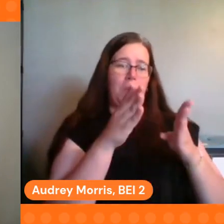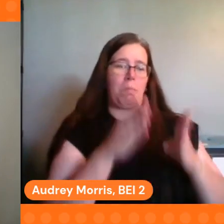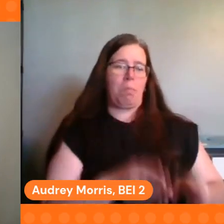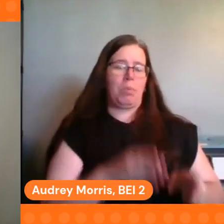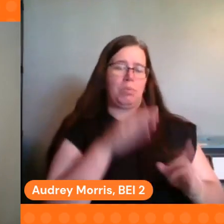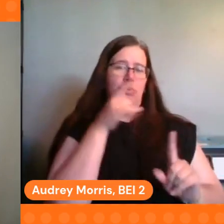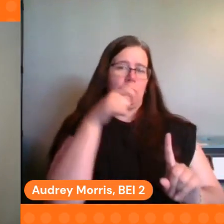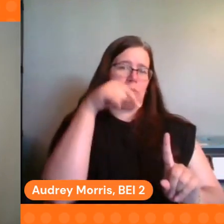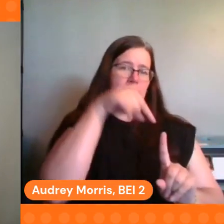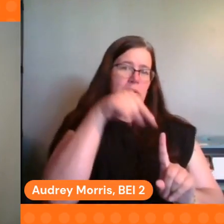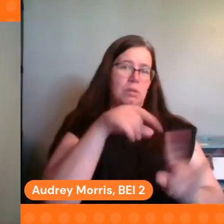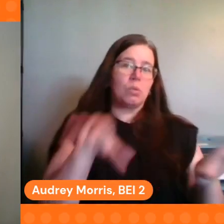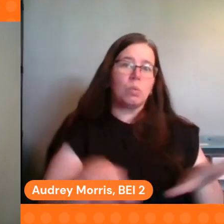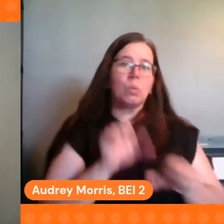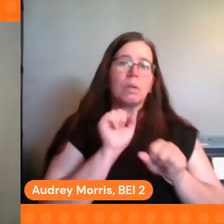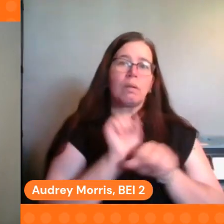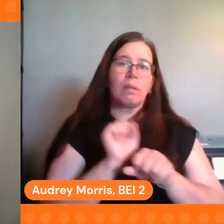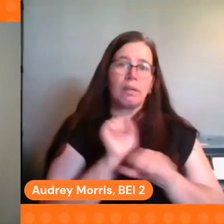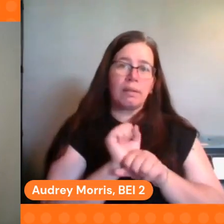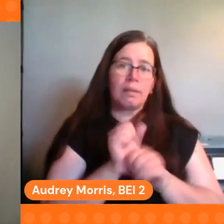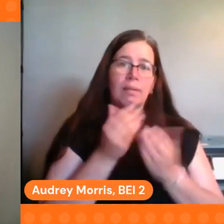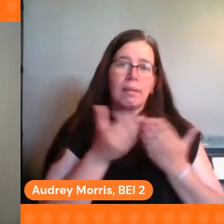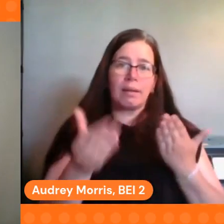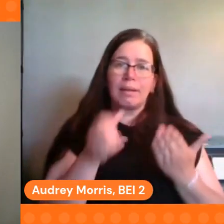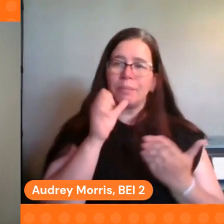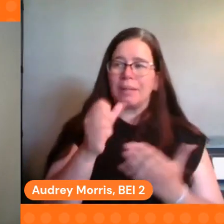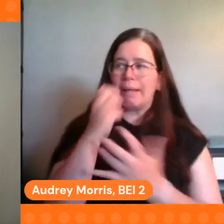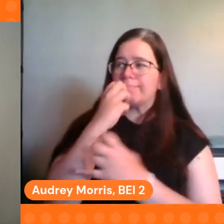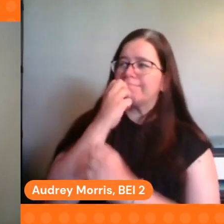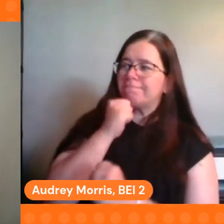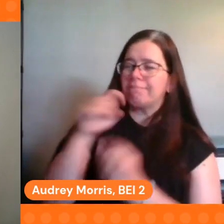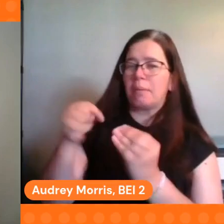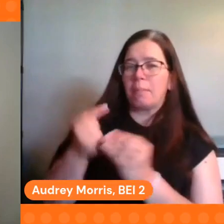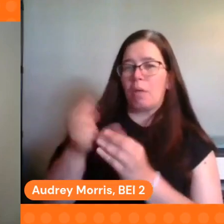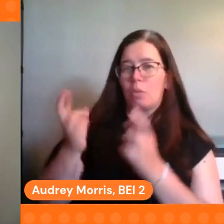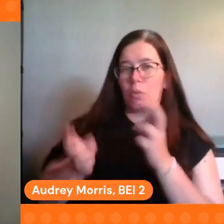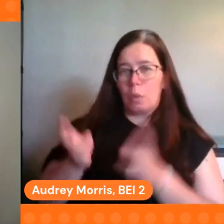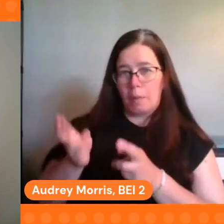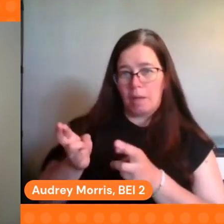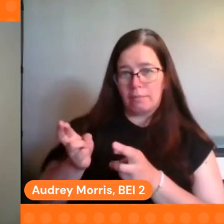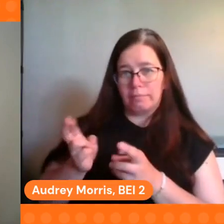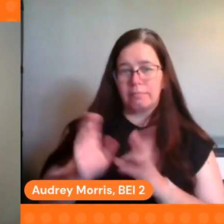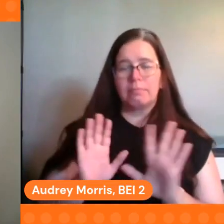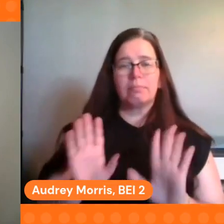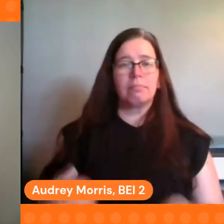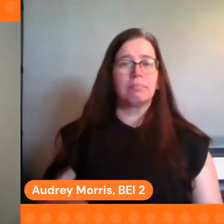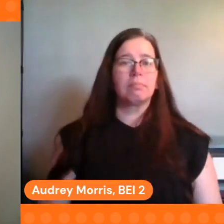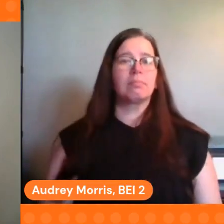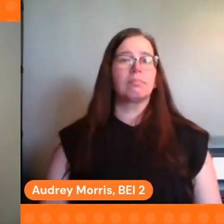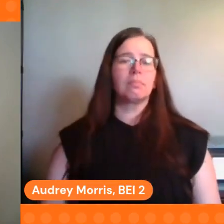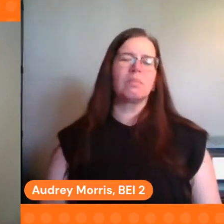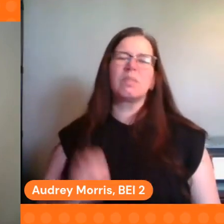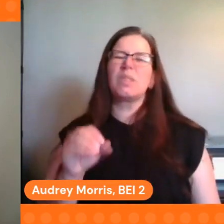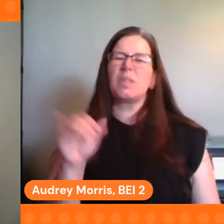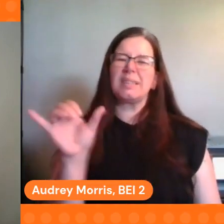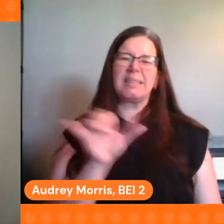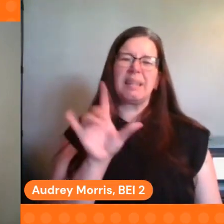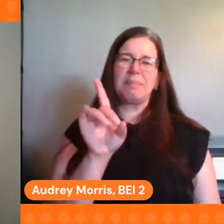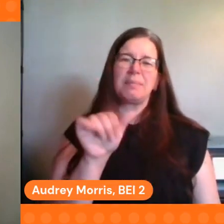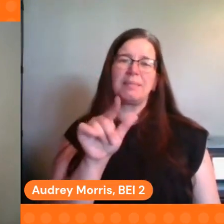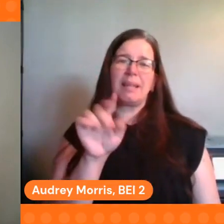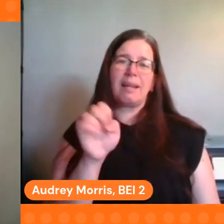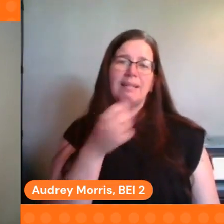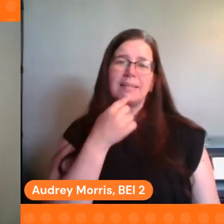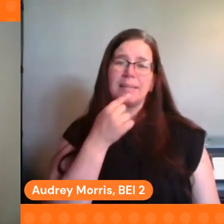doing that thing, and not actually the robot. So we, as Justel said, that we have to make choices,